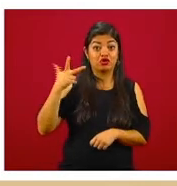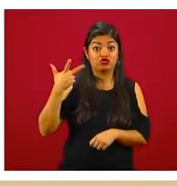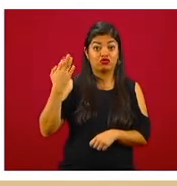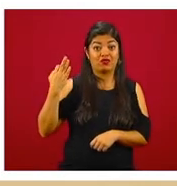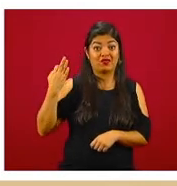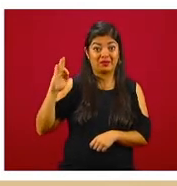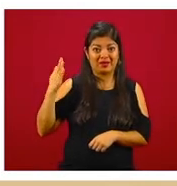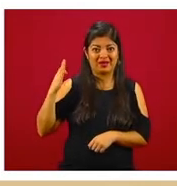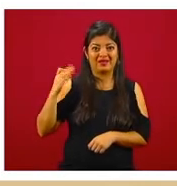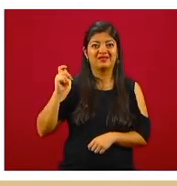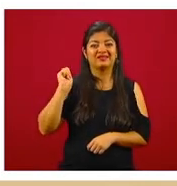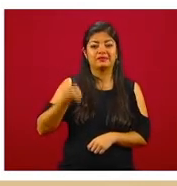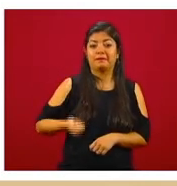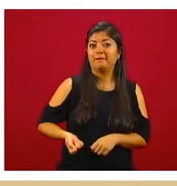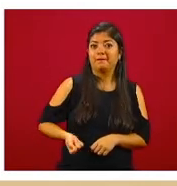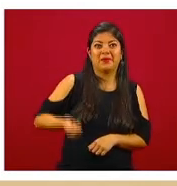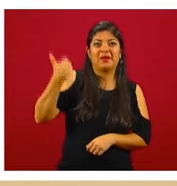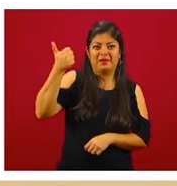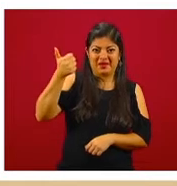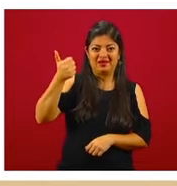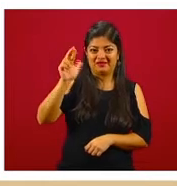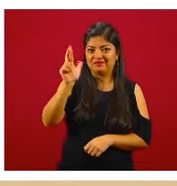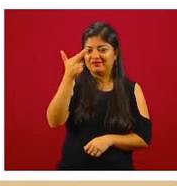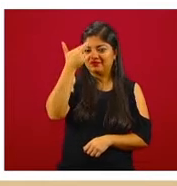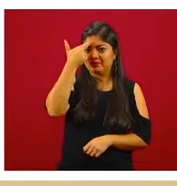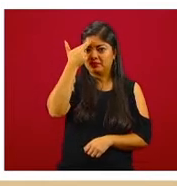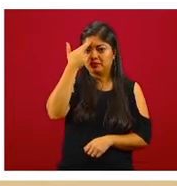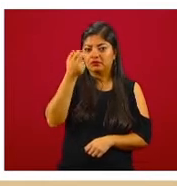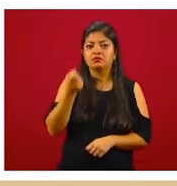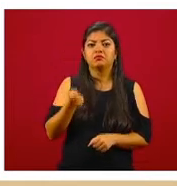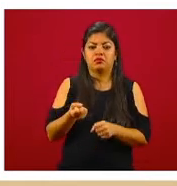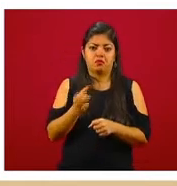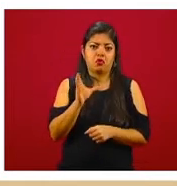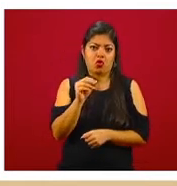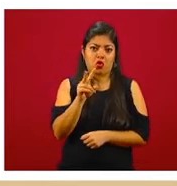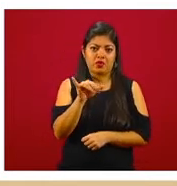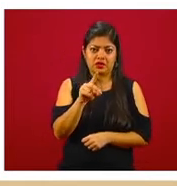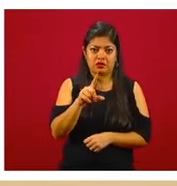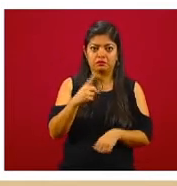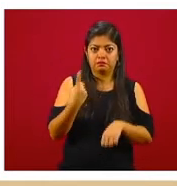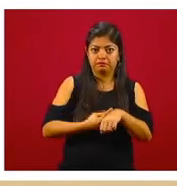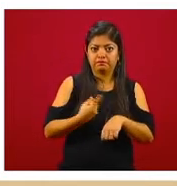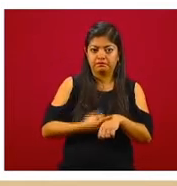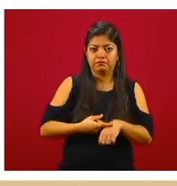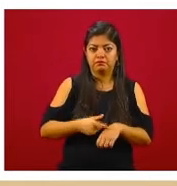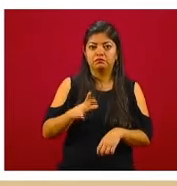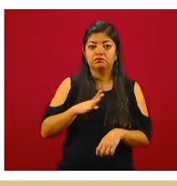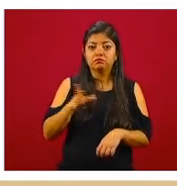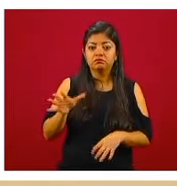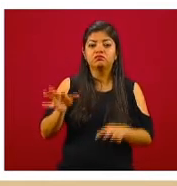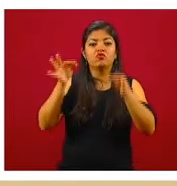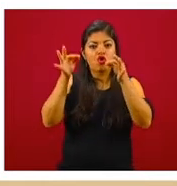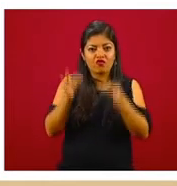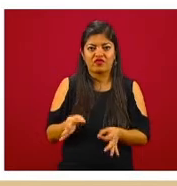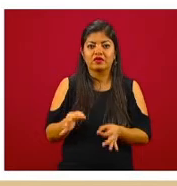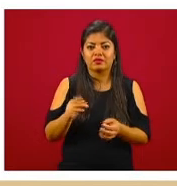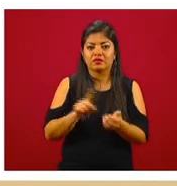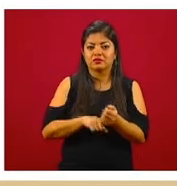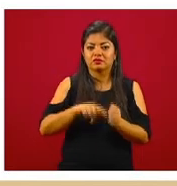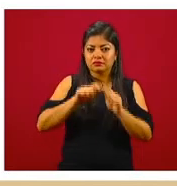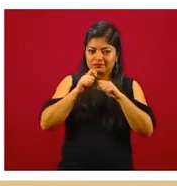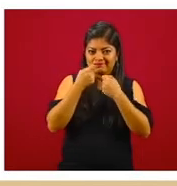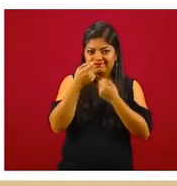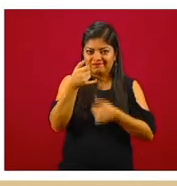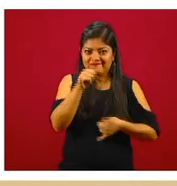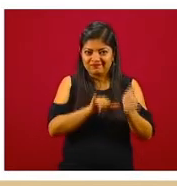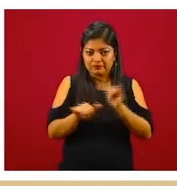fecha en la que vimos el 81,400 primer caso people have confirmado, since han tenido COVID y han February sido 28th, confirmadas which was por, our first por los métodos de positive laboratorio por result,